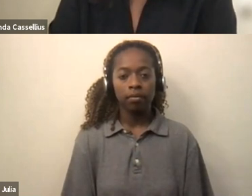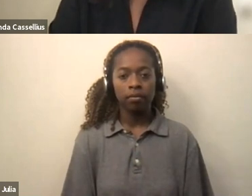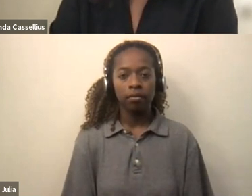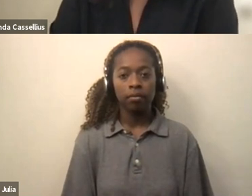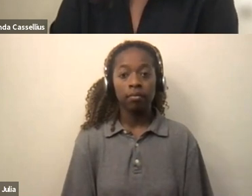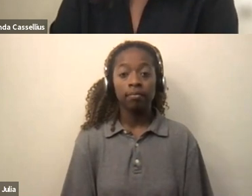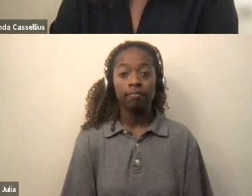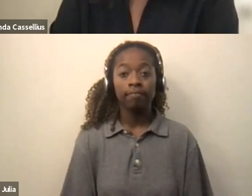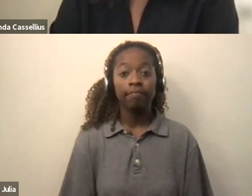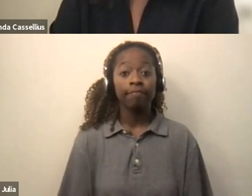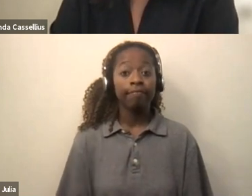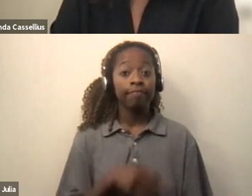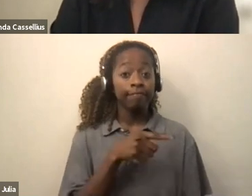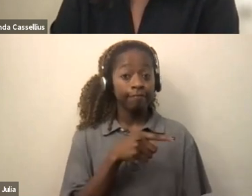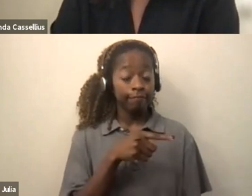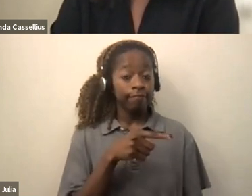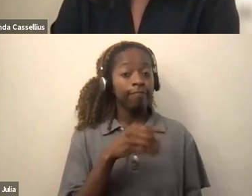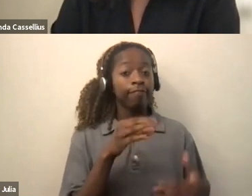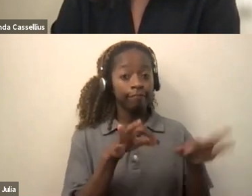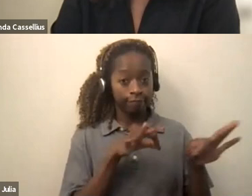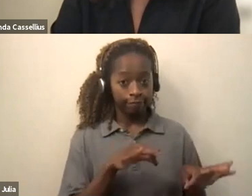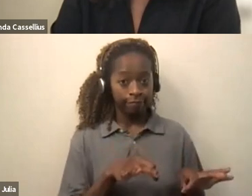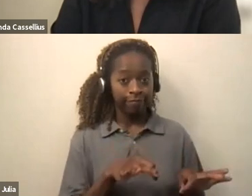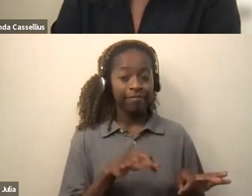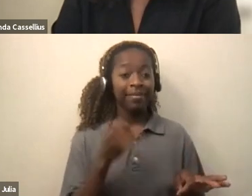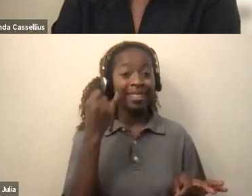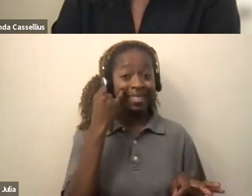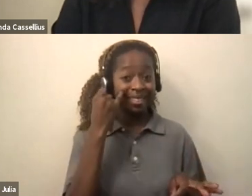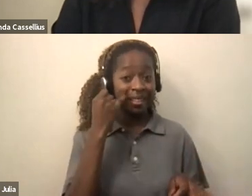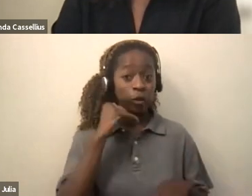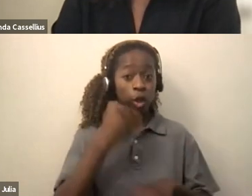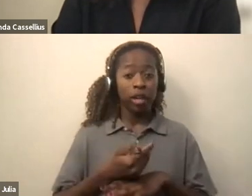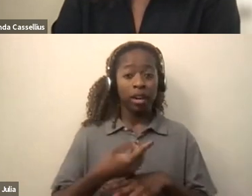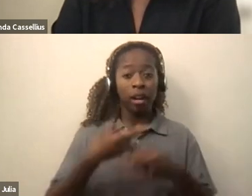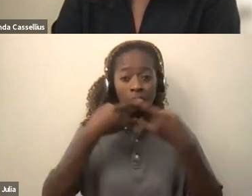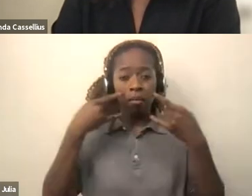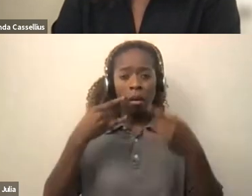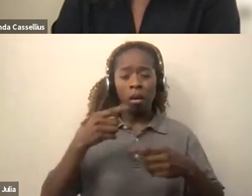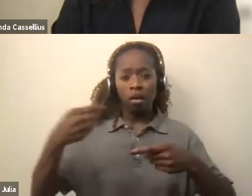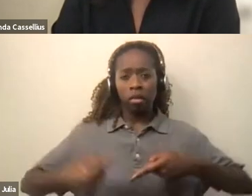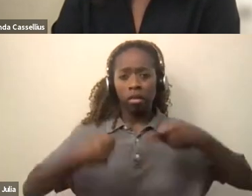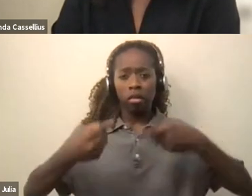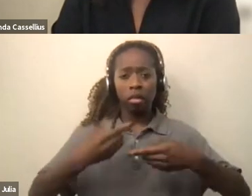and that in any case that she feel suffocated by the use of the mask